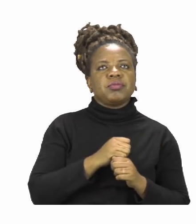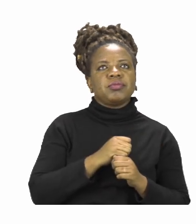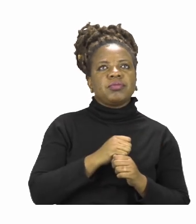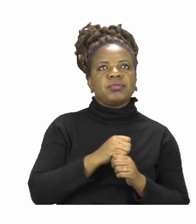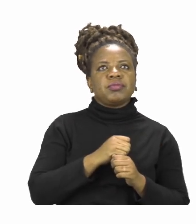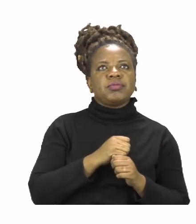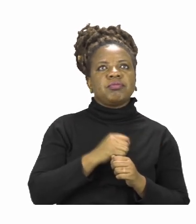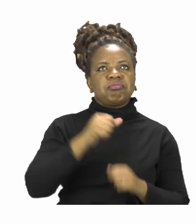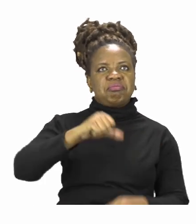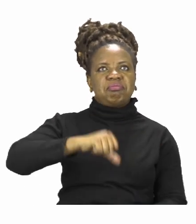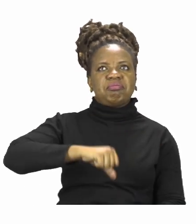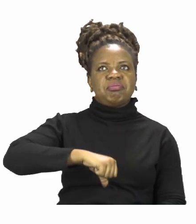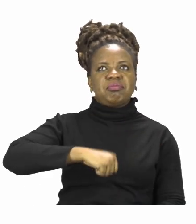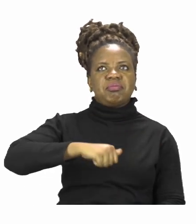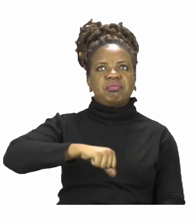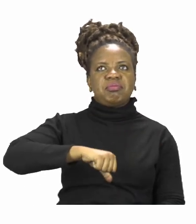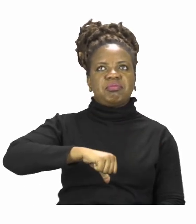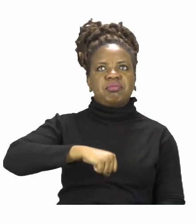Ill.